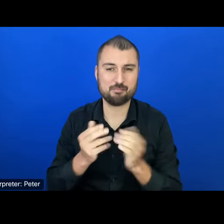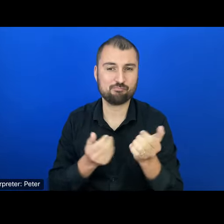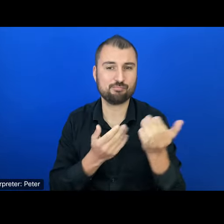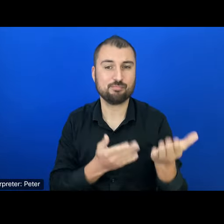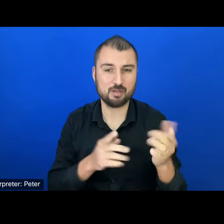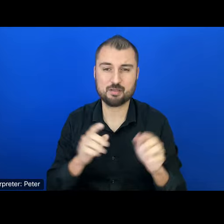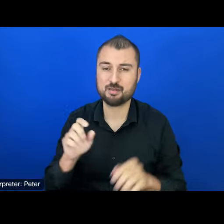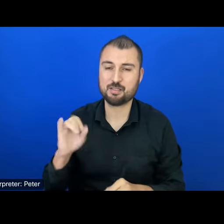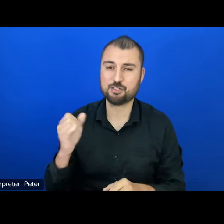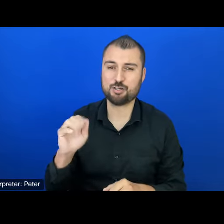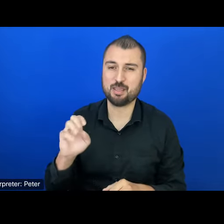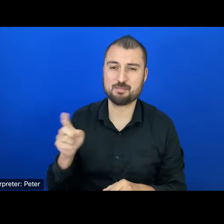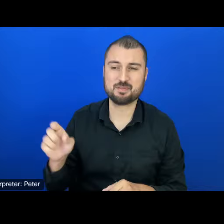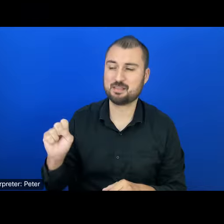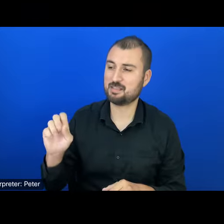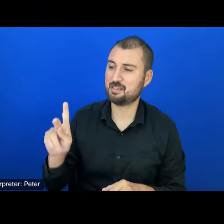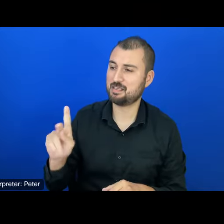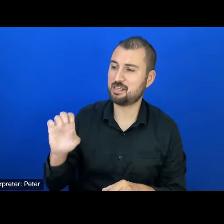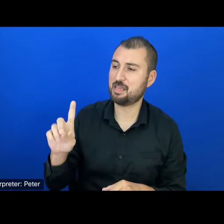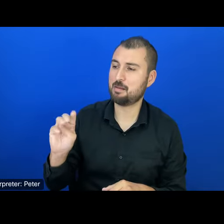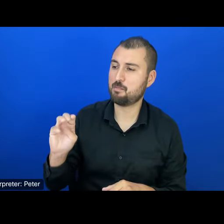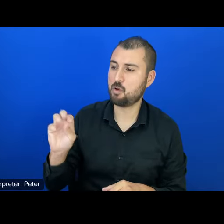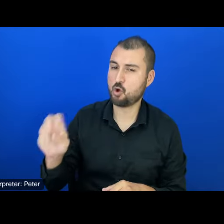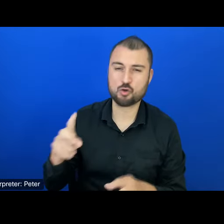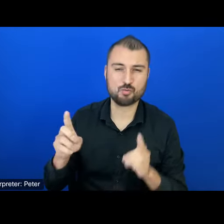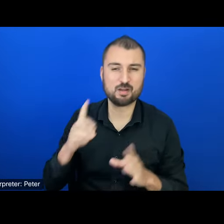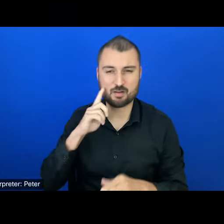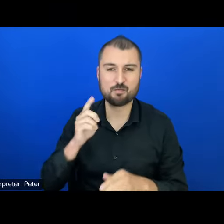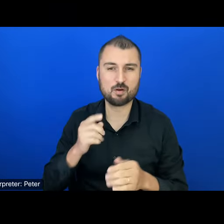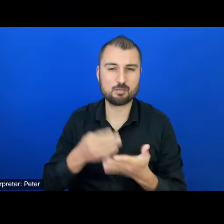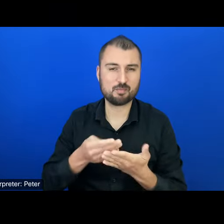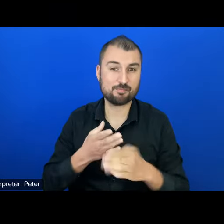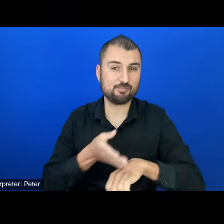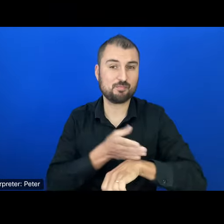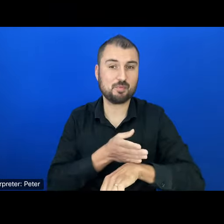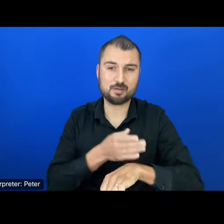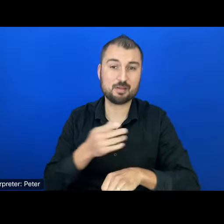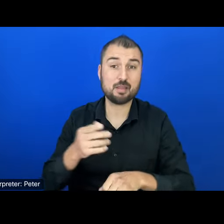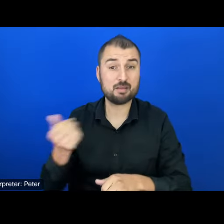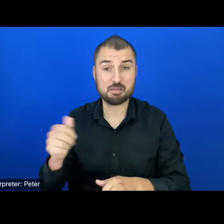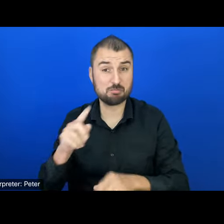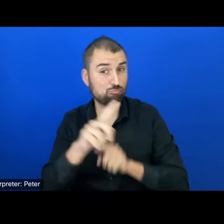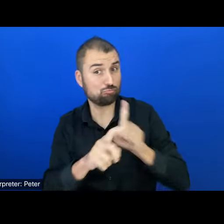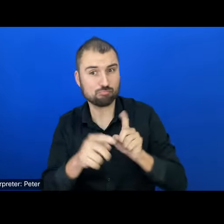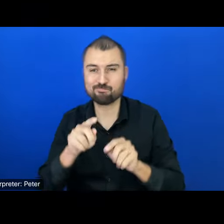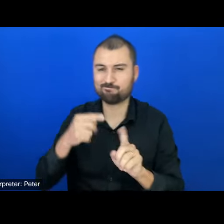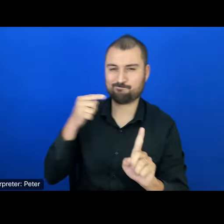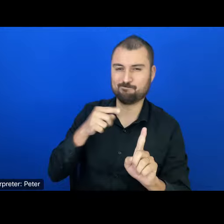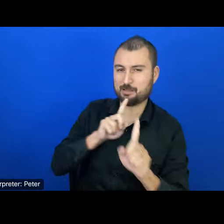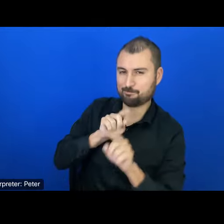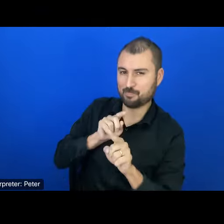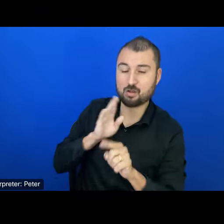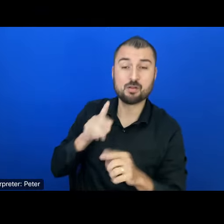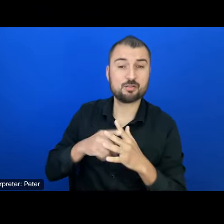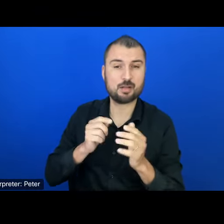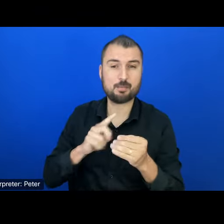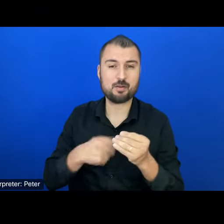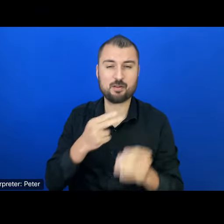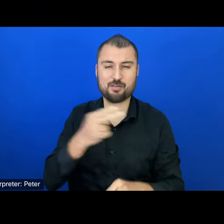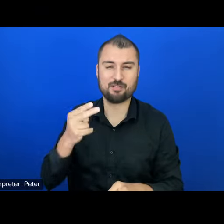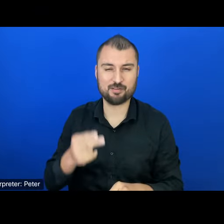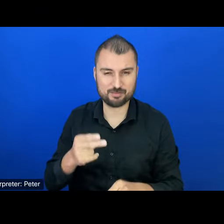James Skidmore, Director of Capital Improvements, to help answer any questions that you or the committee may have. To start off, I'll talk a little bit about our Hutchinson